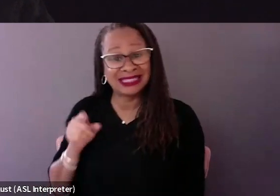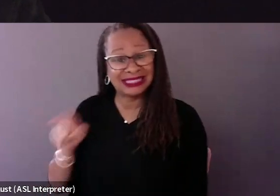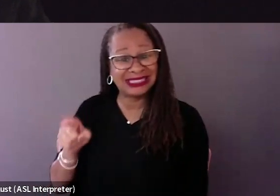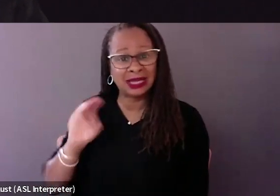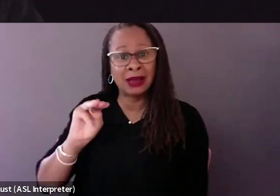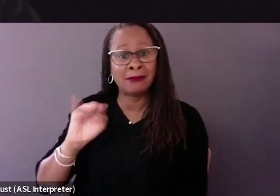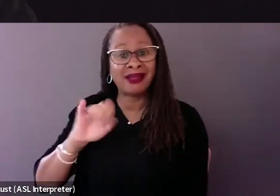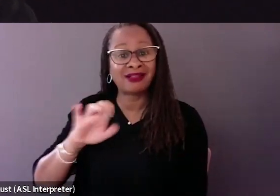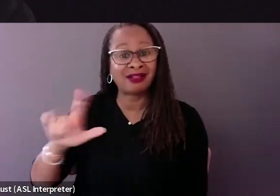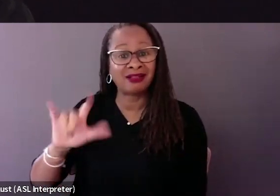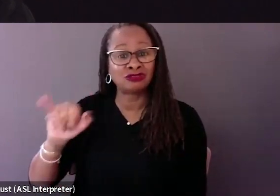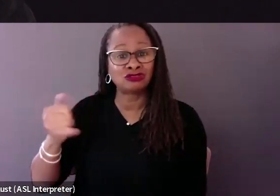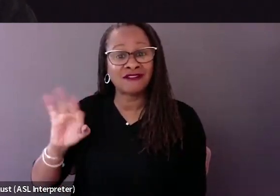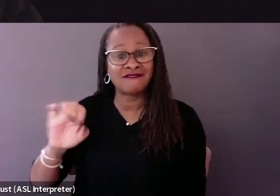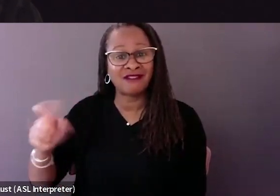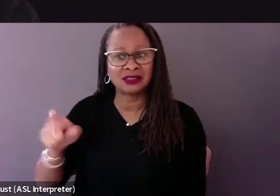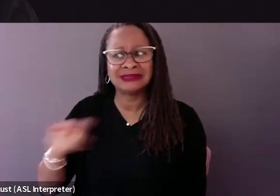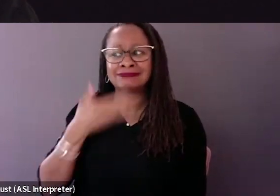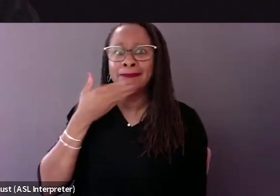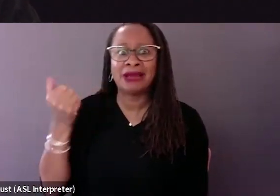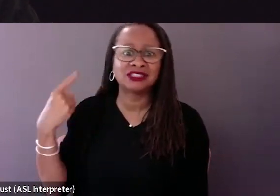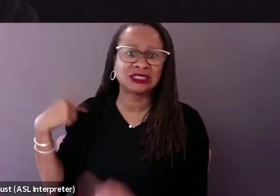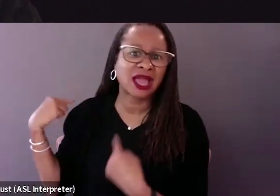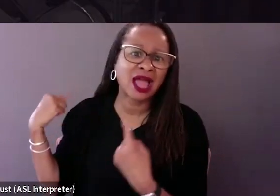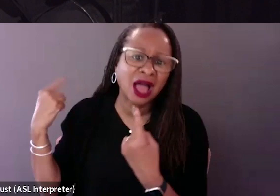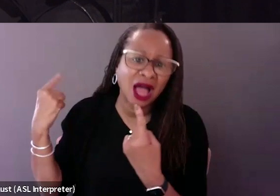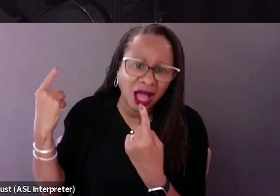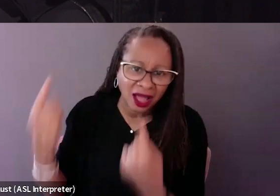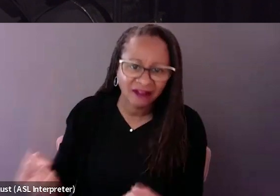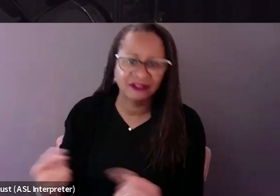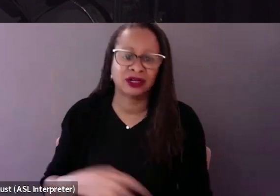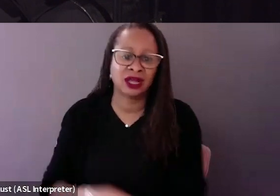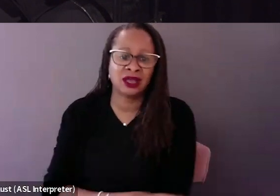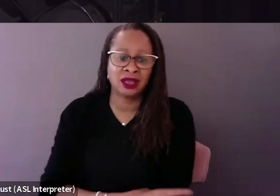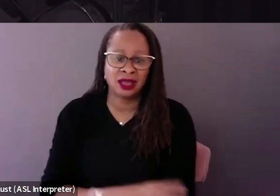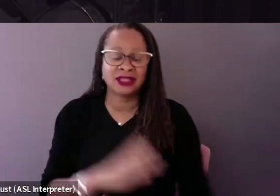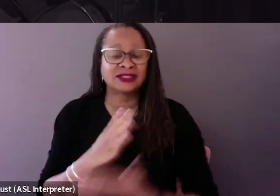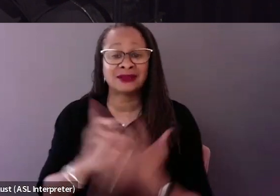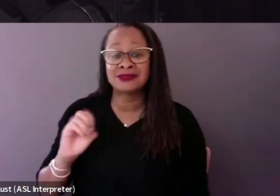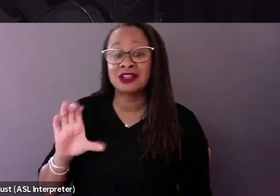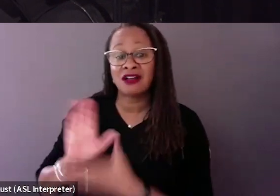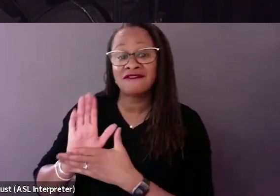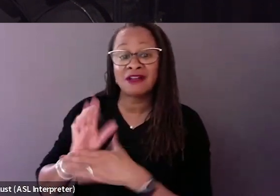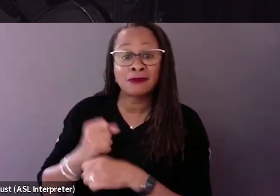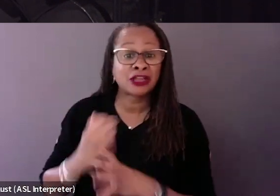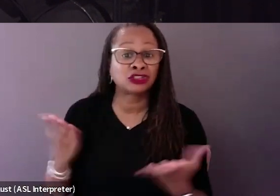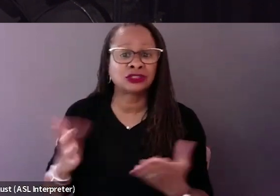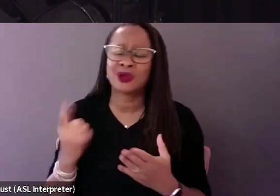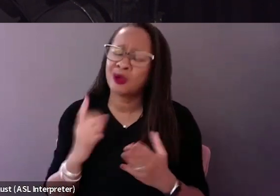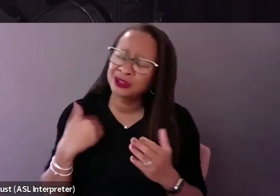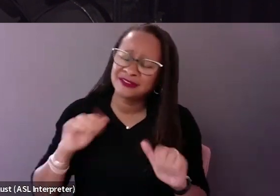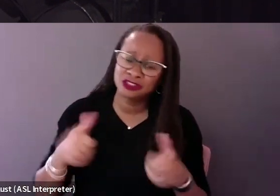the best ever. I mean, he there's some documentary filmmakers here, and there's always this challenge